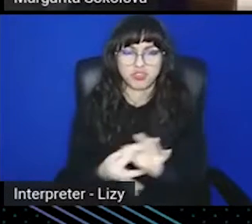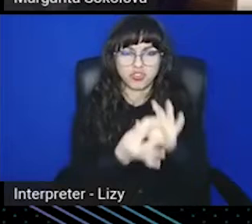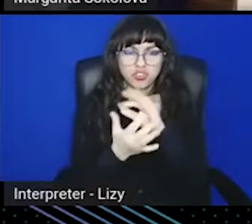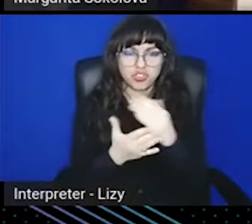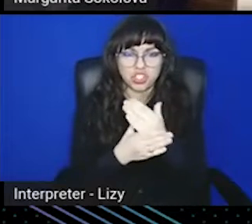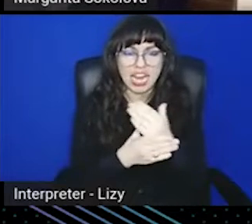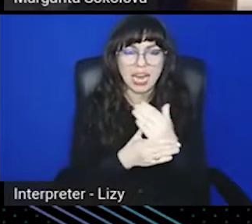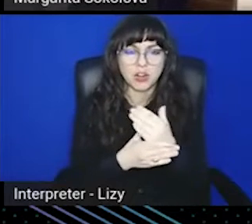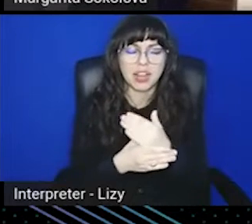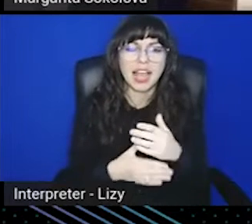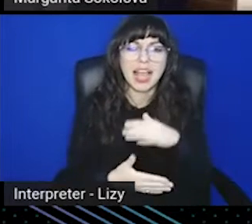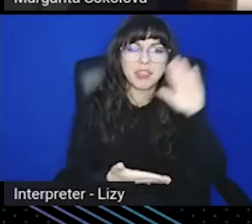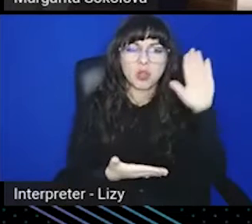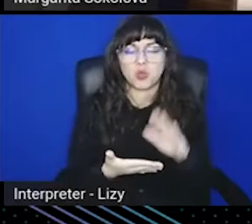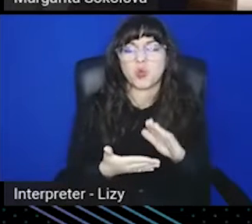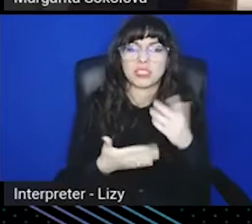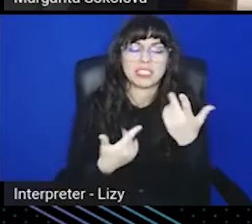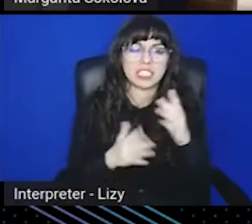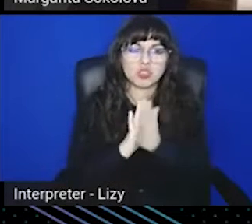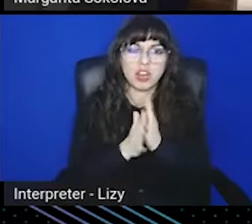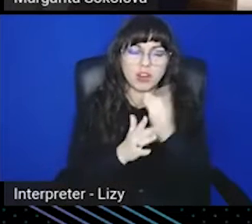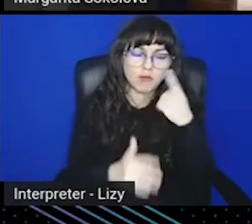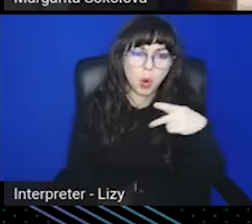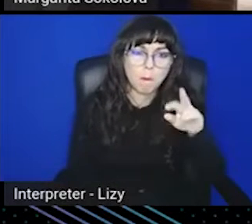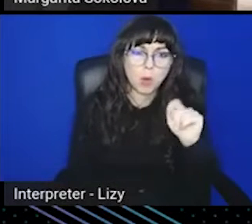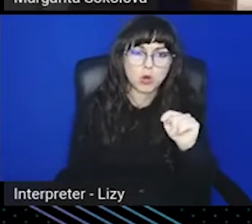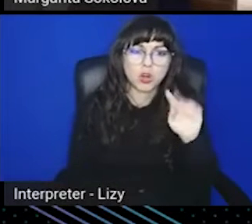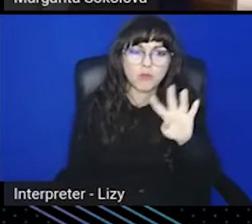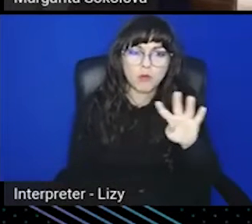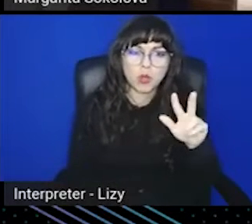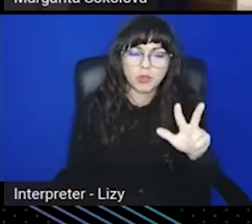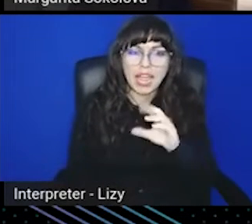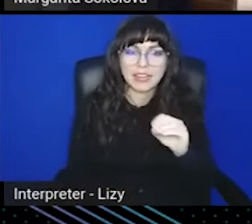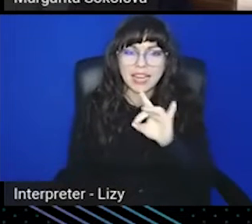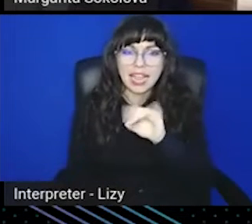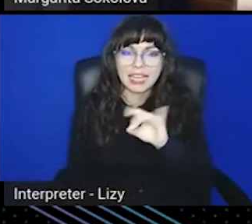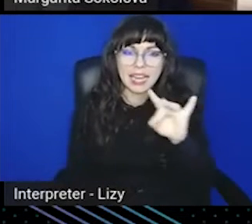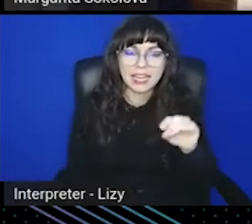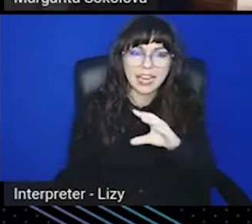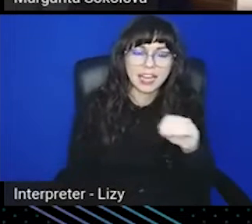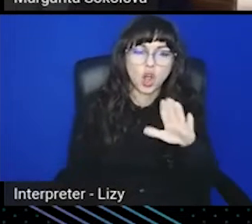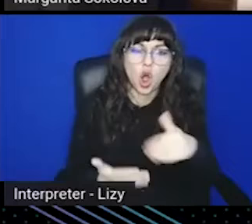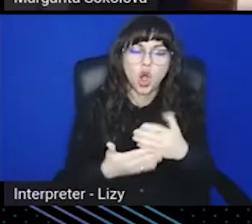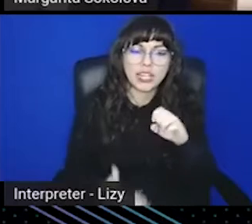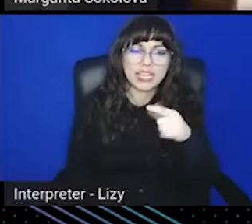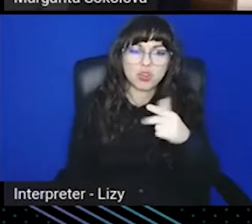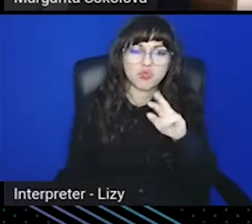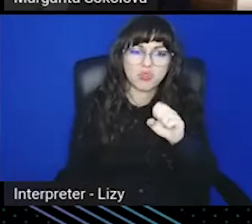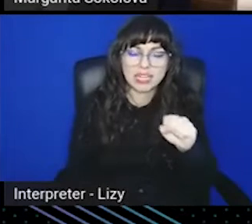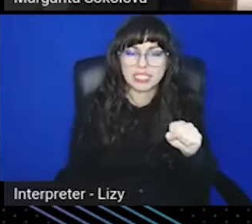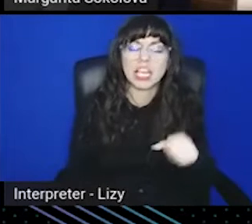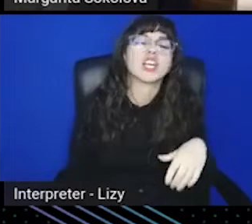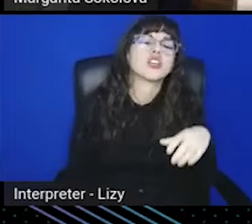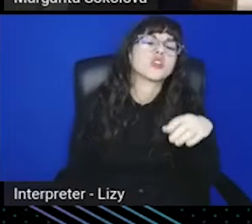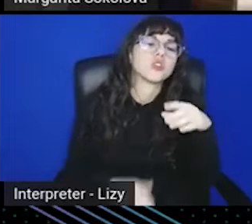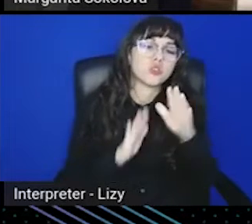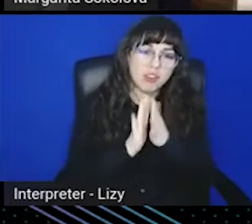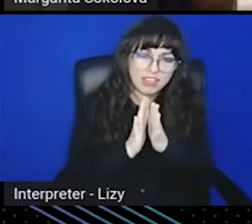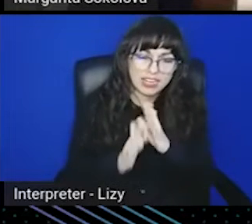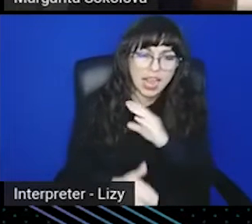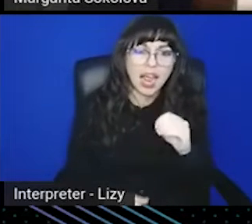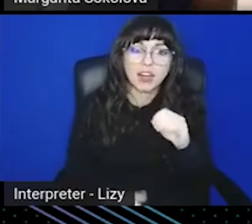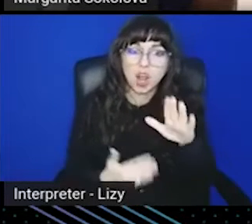traffic on ports 443 and 8080 and all egress traffic. Then my application